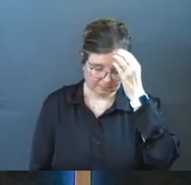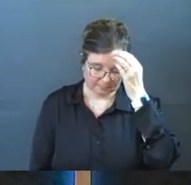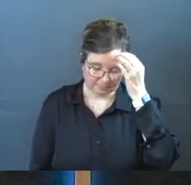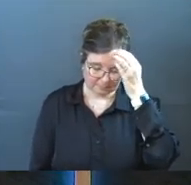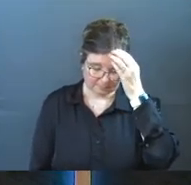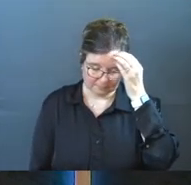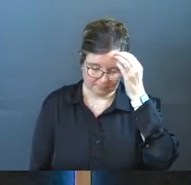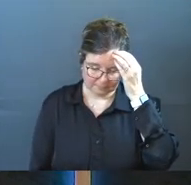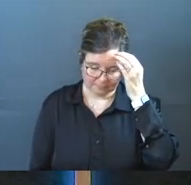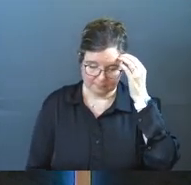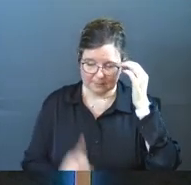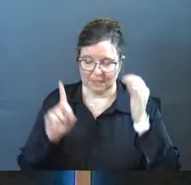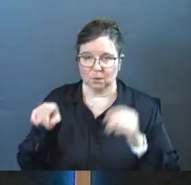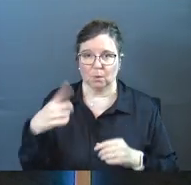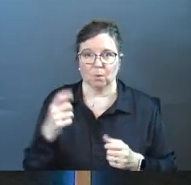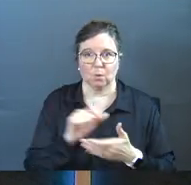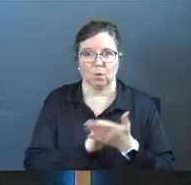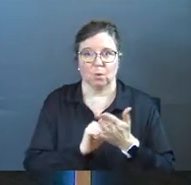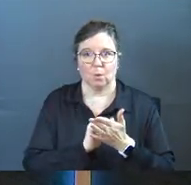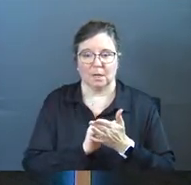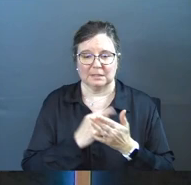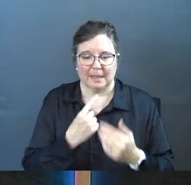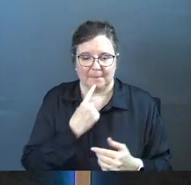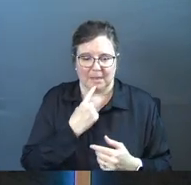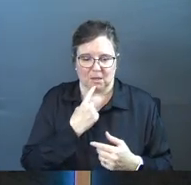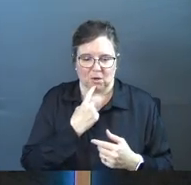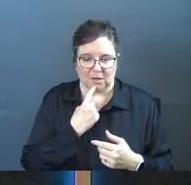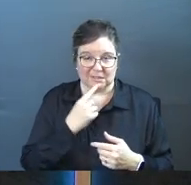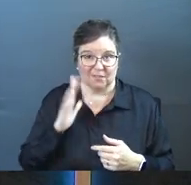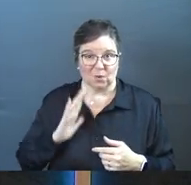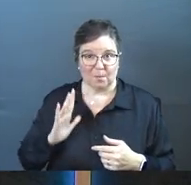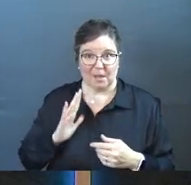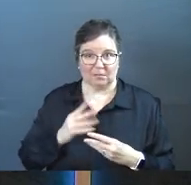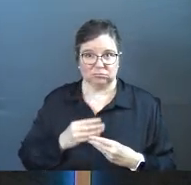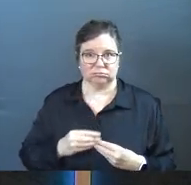He's the only one who can wash away the bitterness of your past.